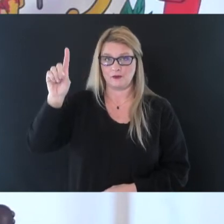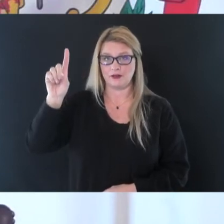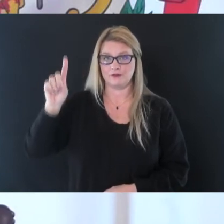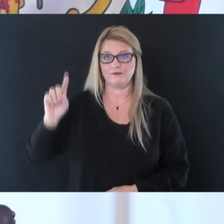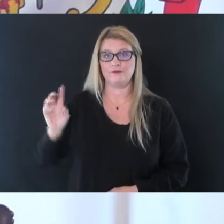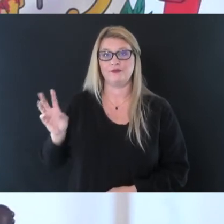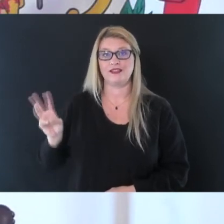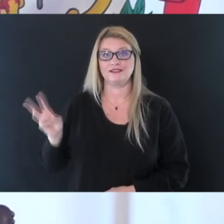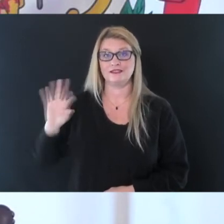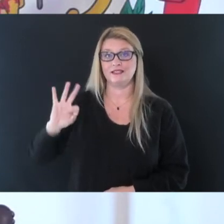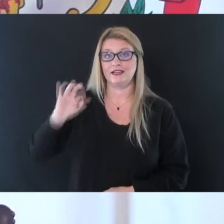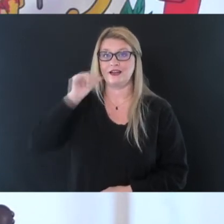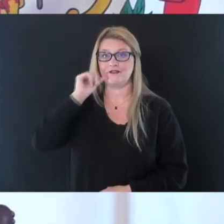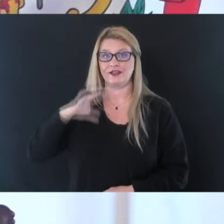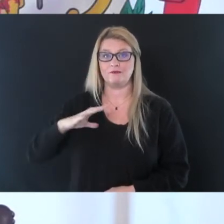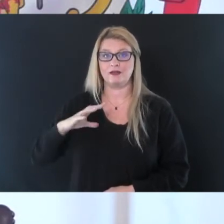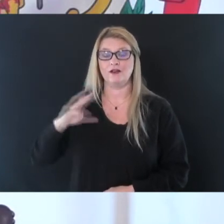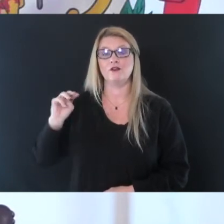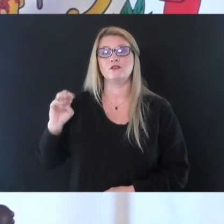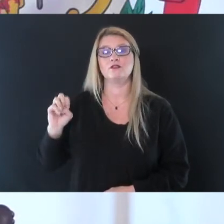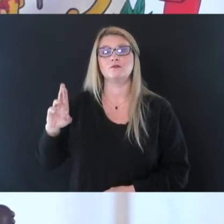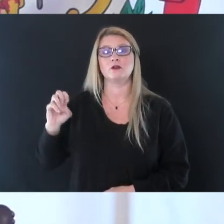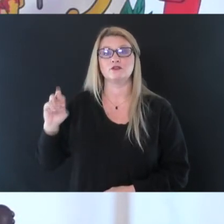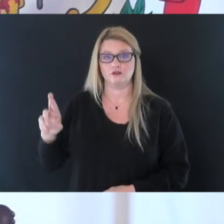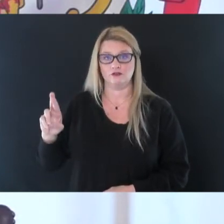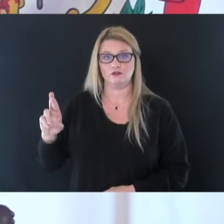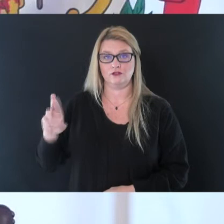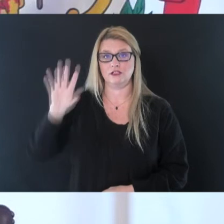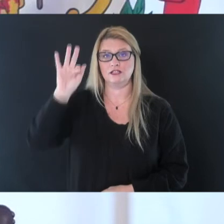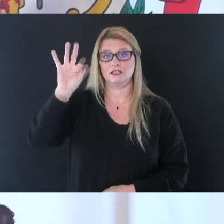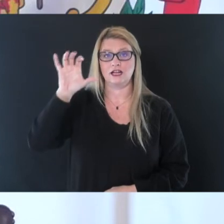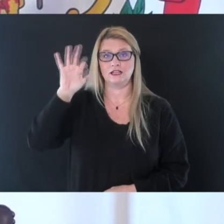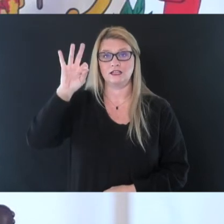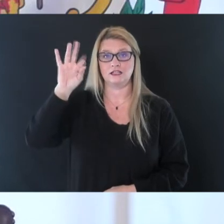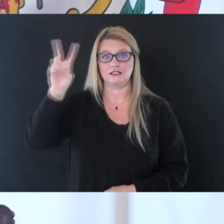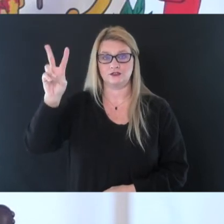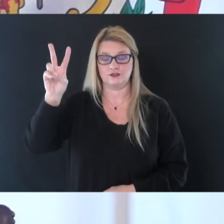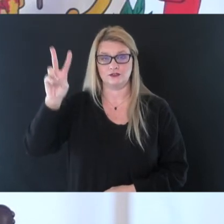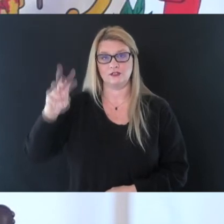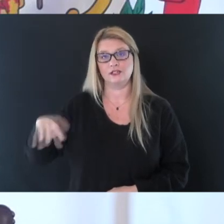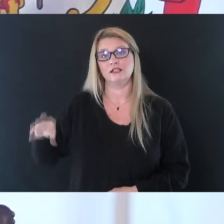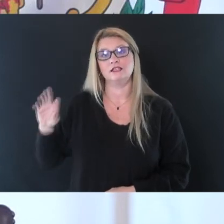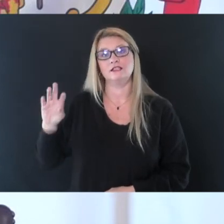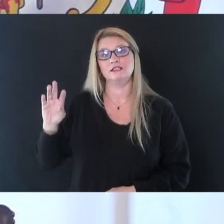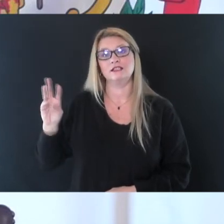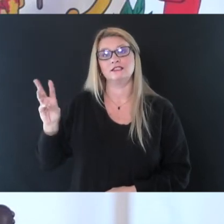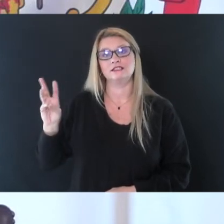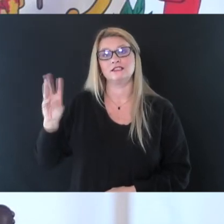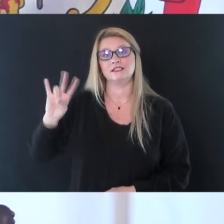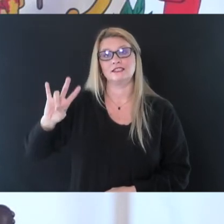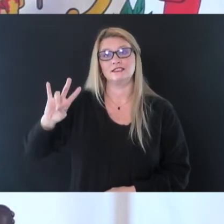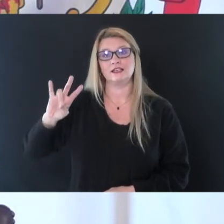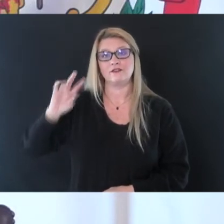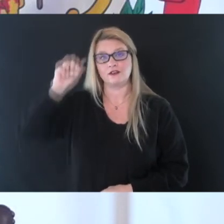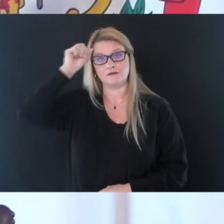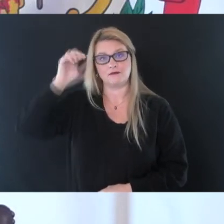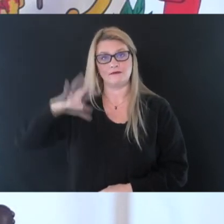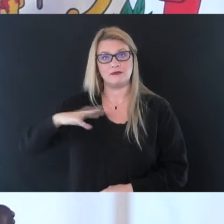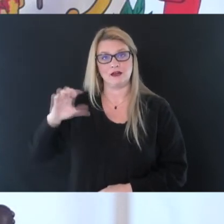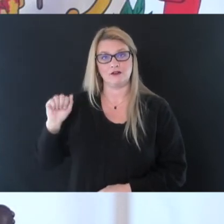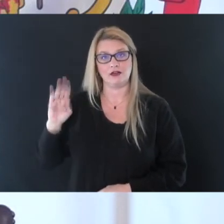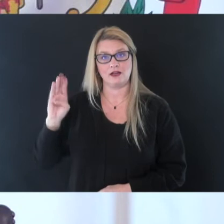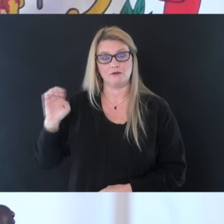is a 69-year-old female from Mercer County. Our 1992nd death is a 67-year-old male from